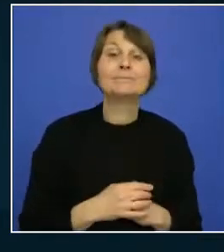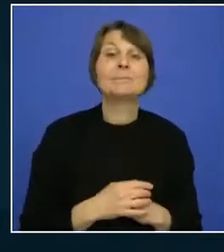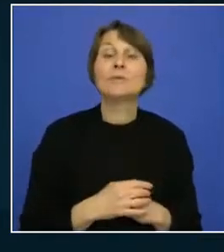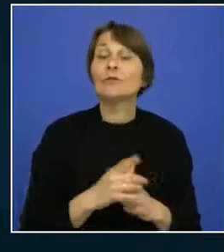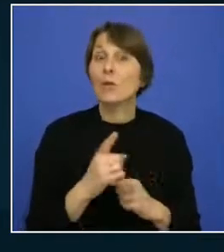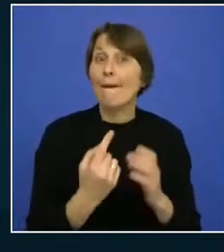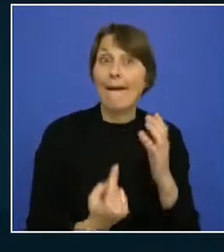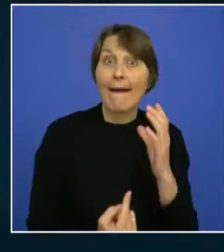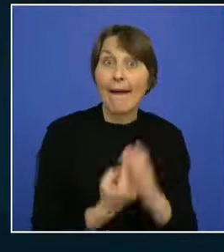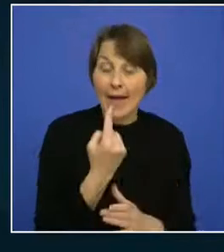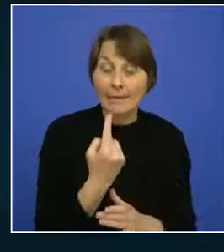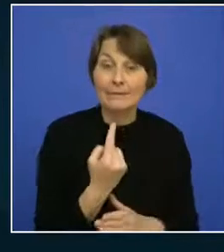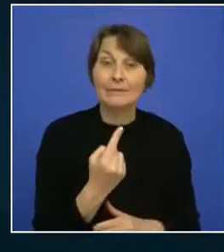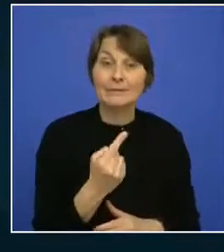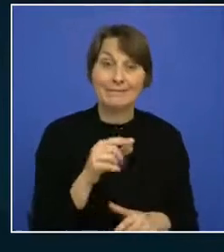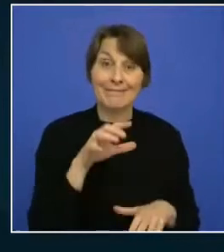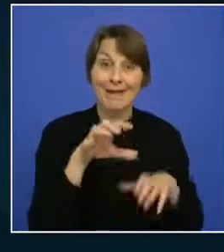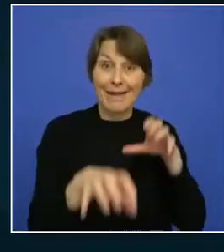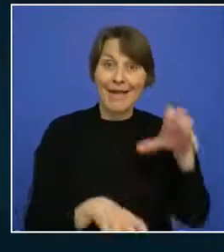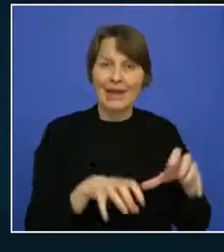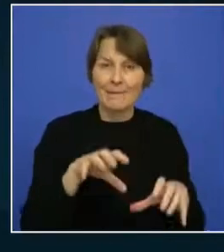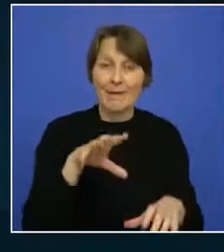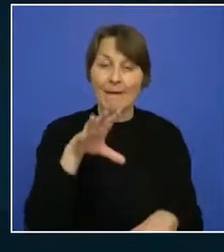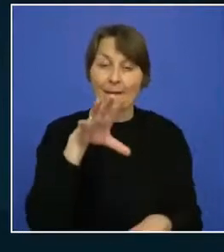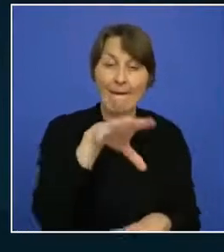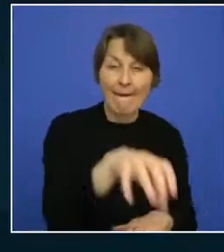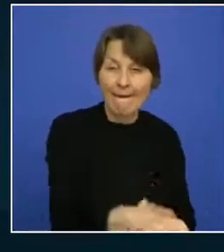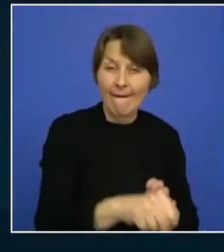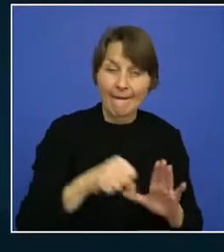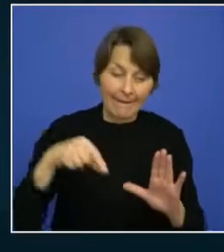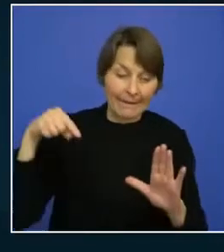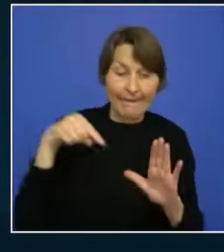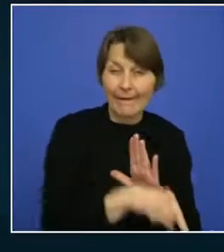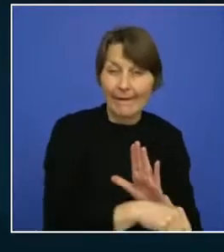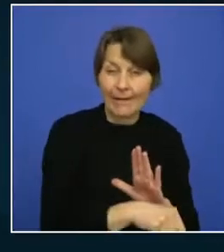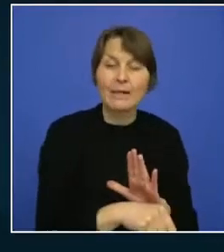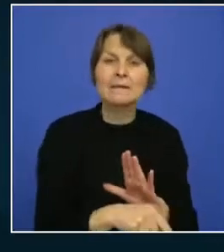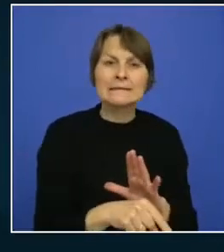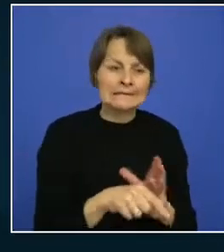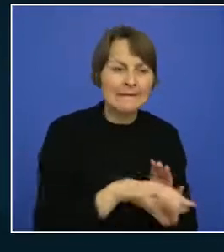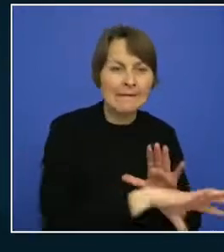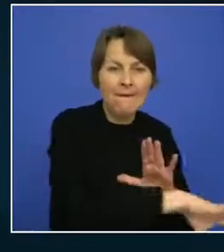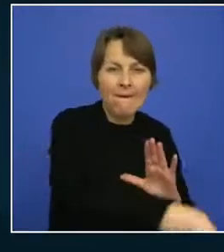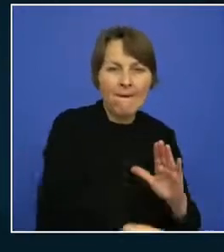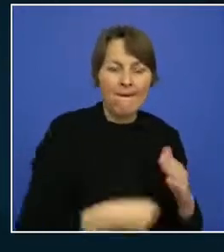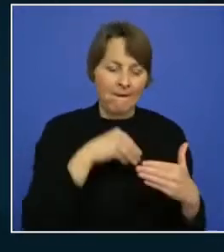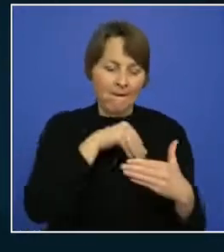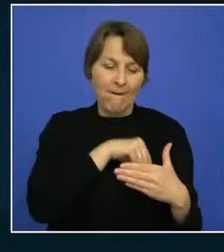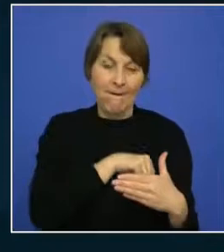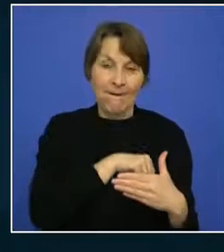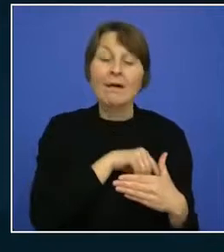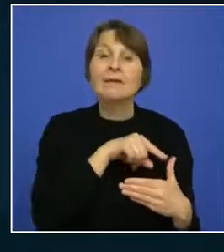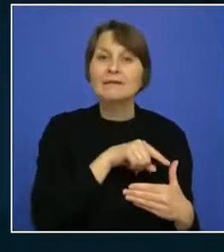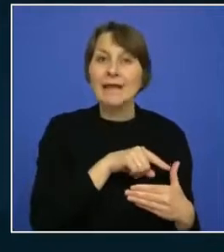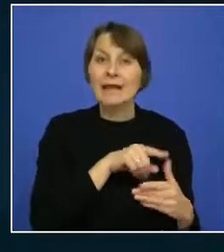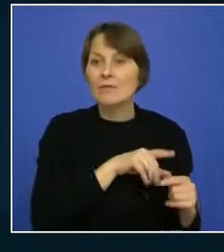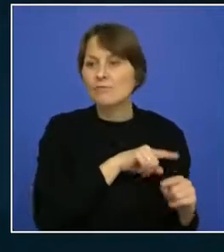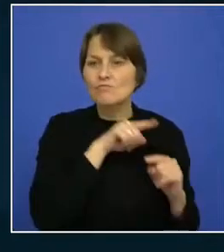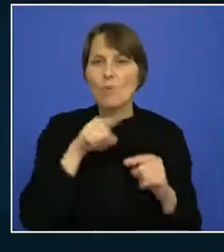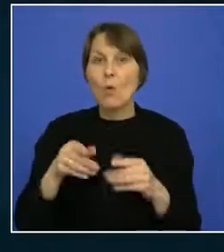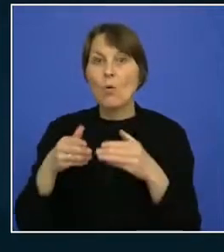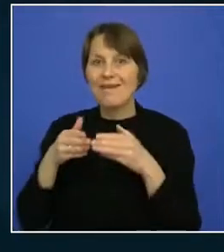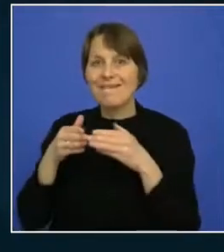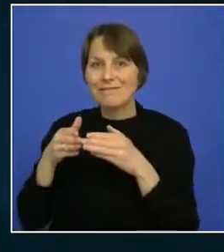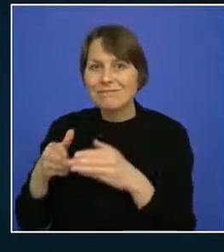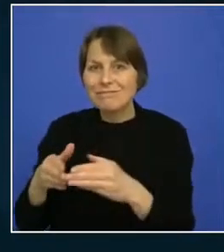poached at the airports and at the shipping container place, the ports, when